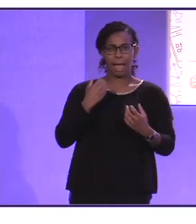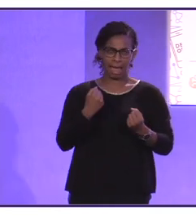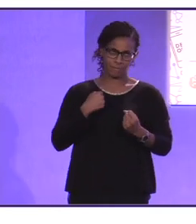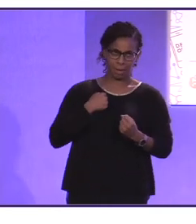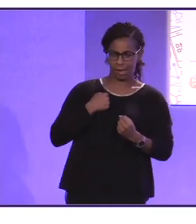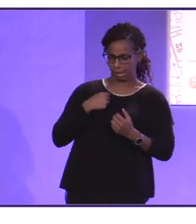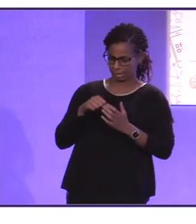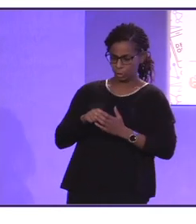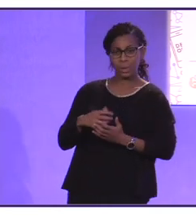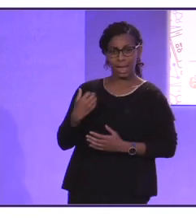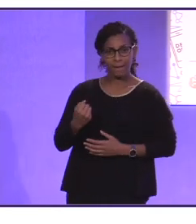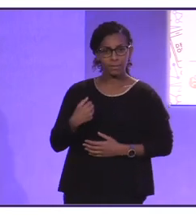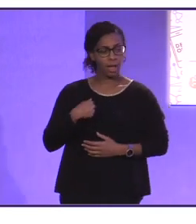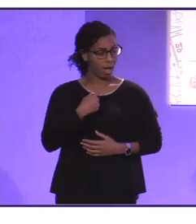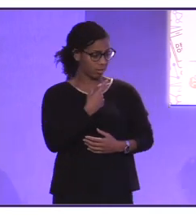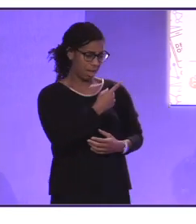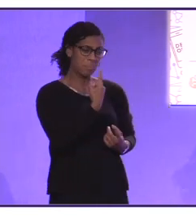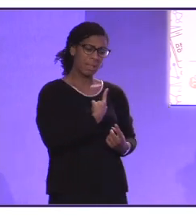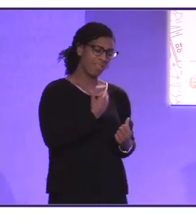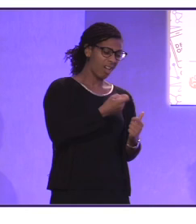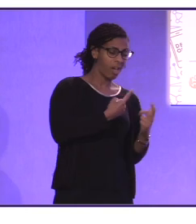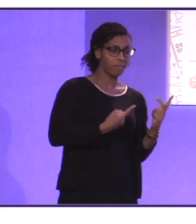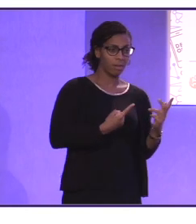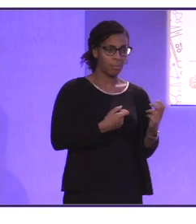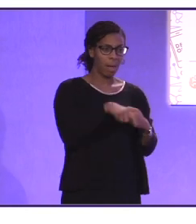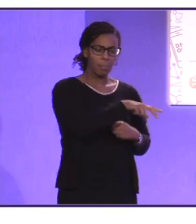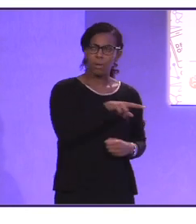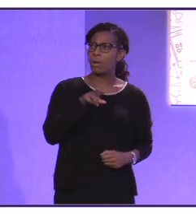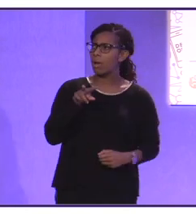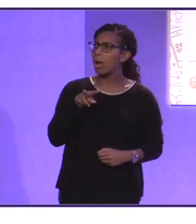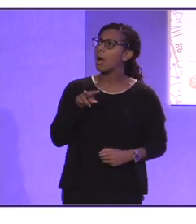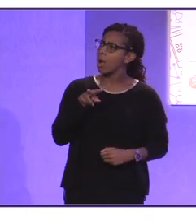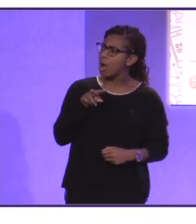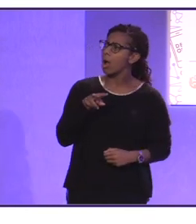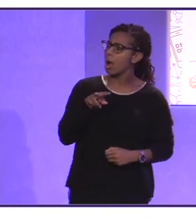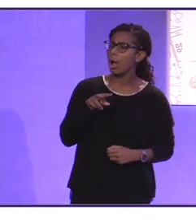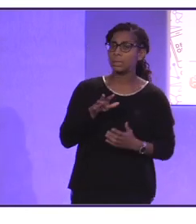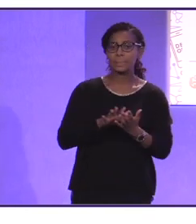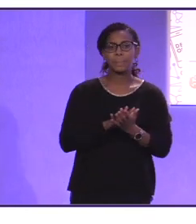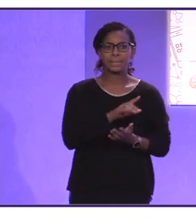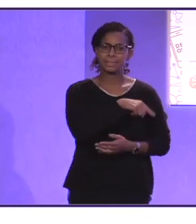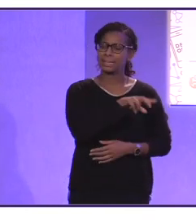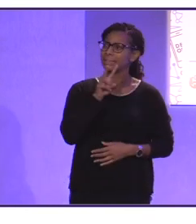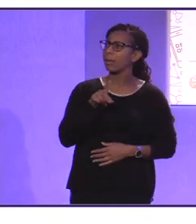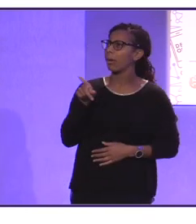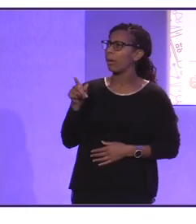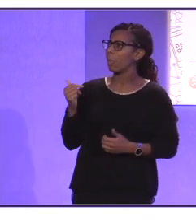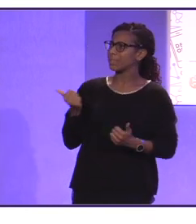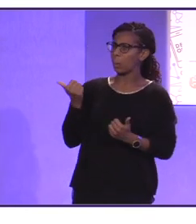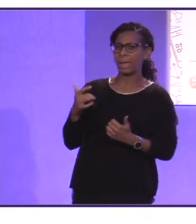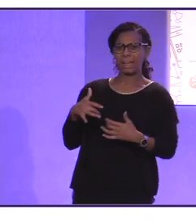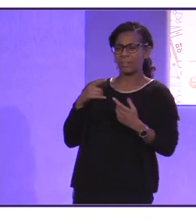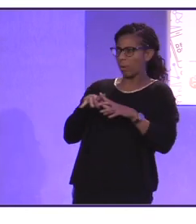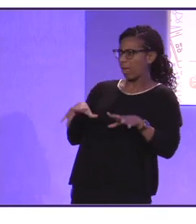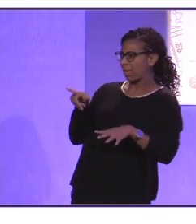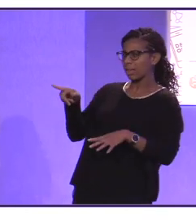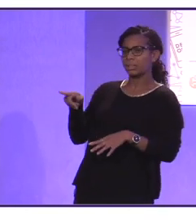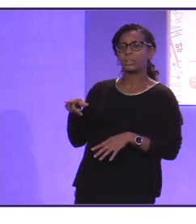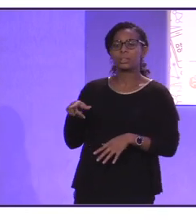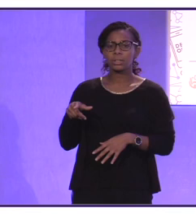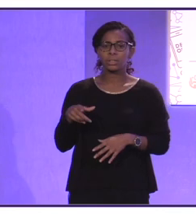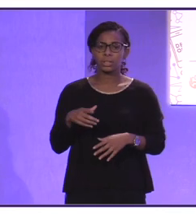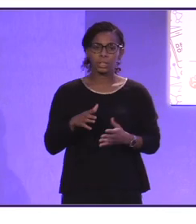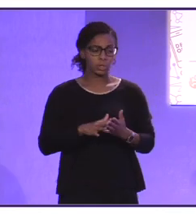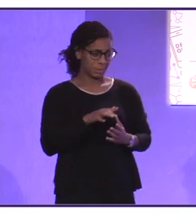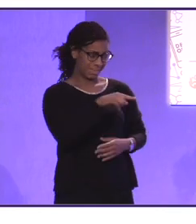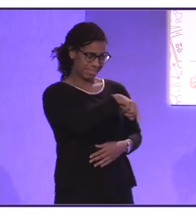incredibly empowering for the people around me, because I create an environment where I'm saying, this is okay. And everyone else gets to choose whether they think